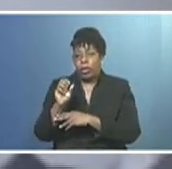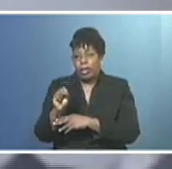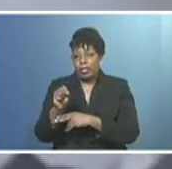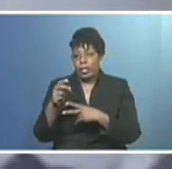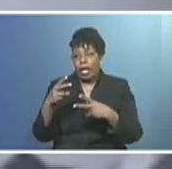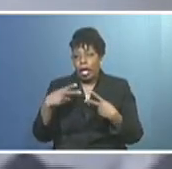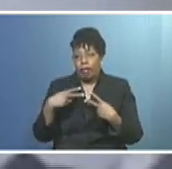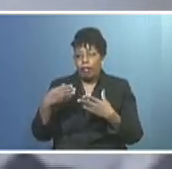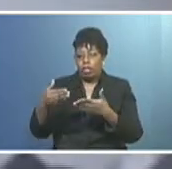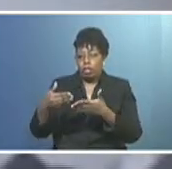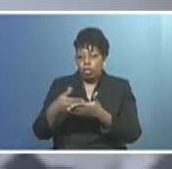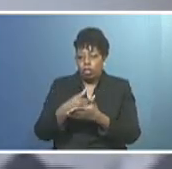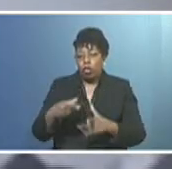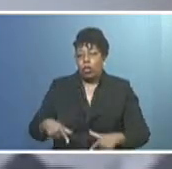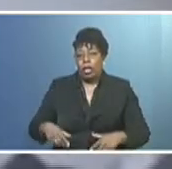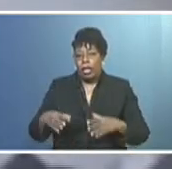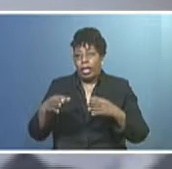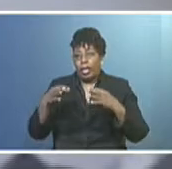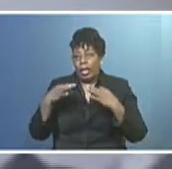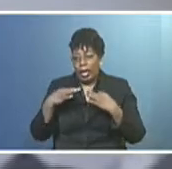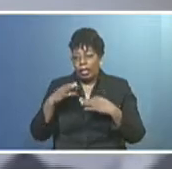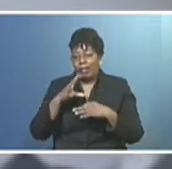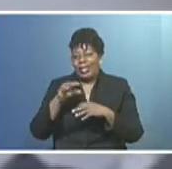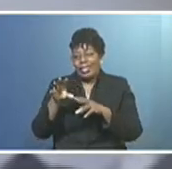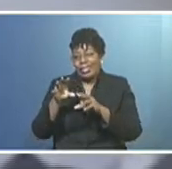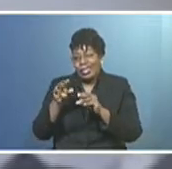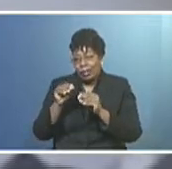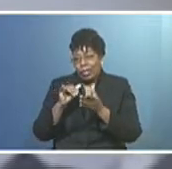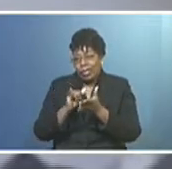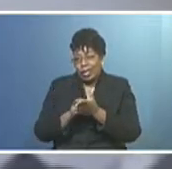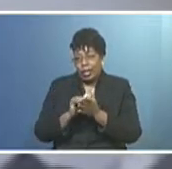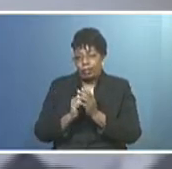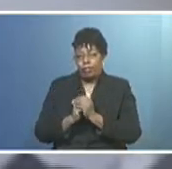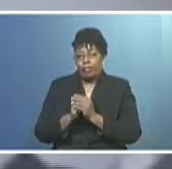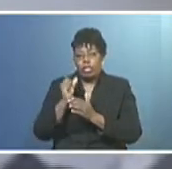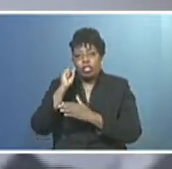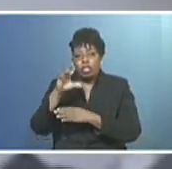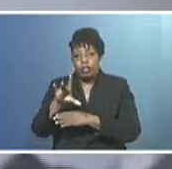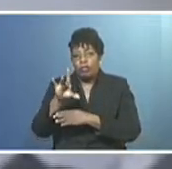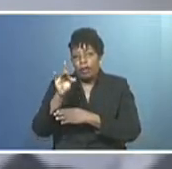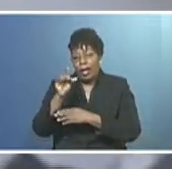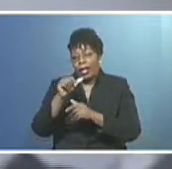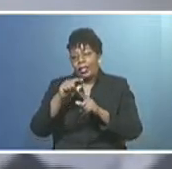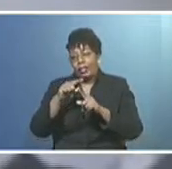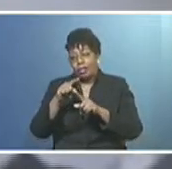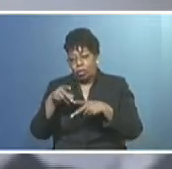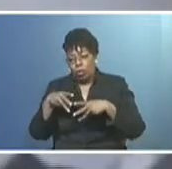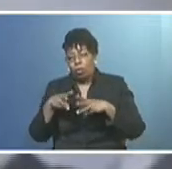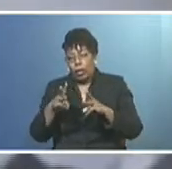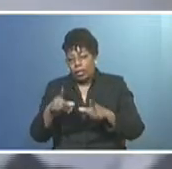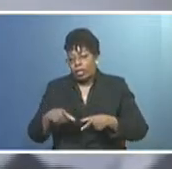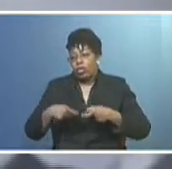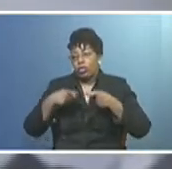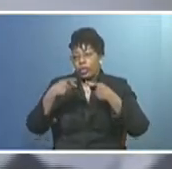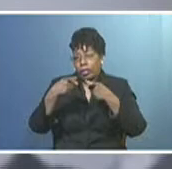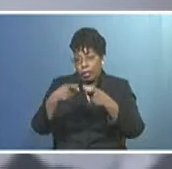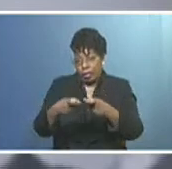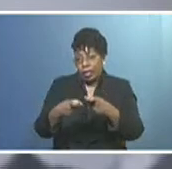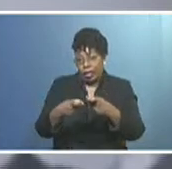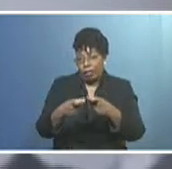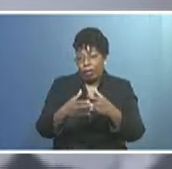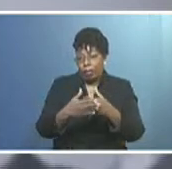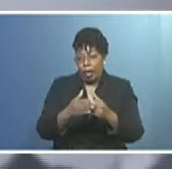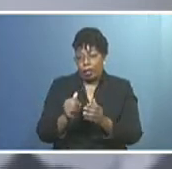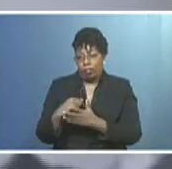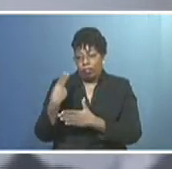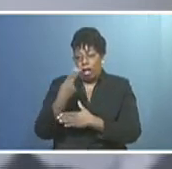having a whole new life and her adapting, she still finds some way to give back. And, us